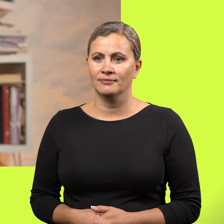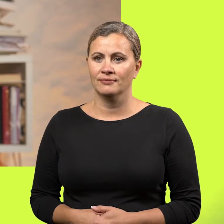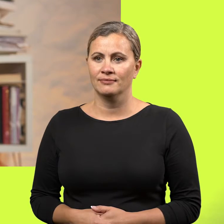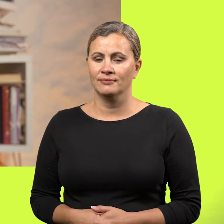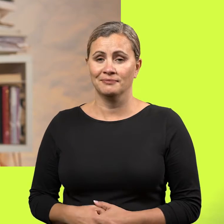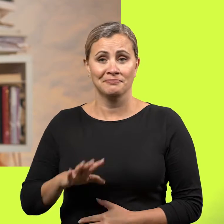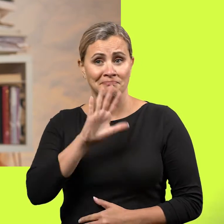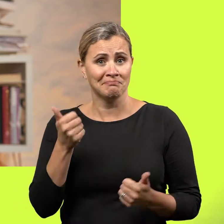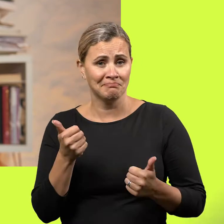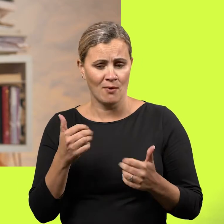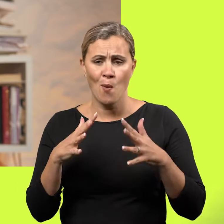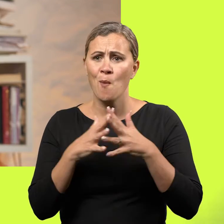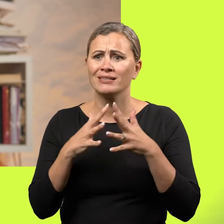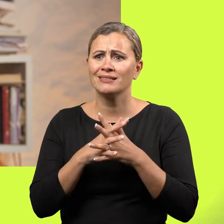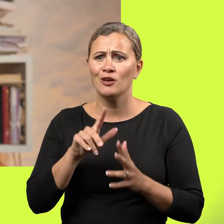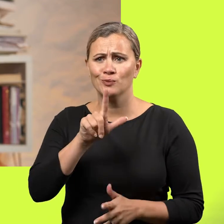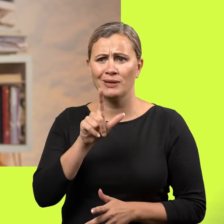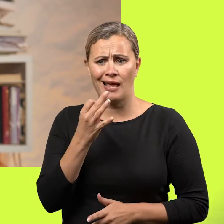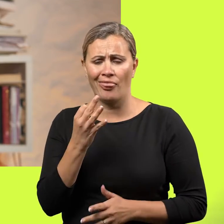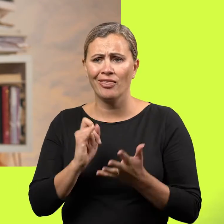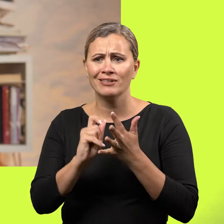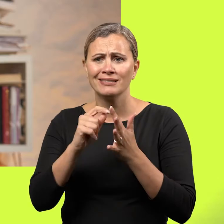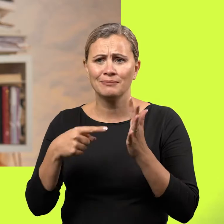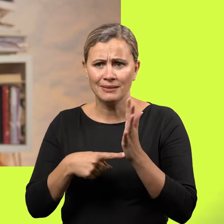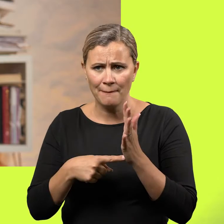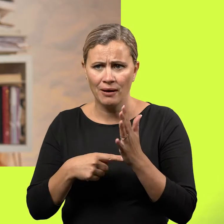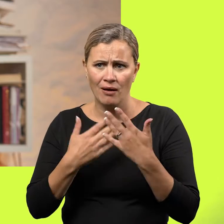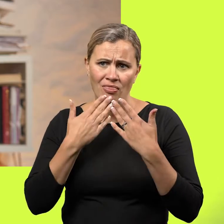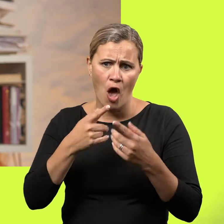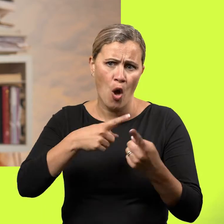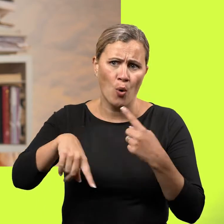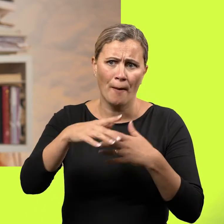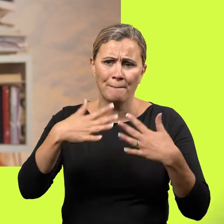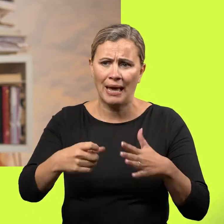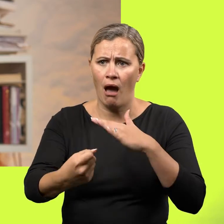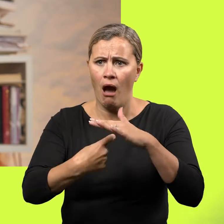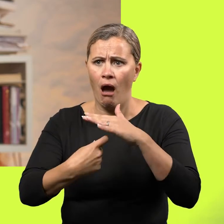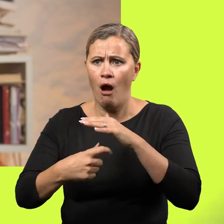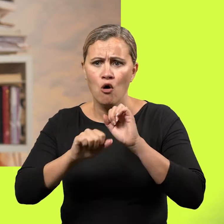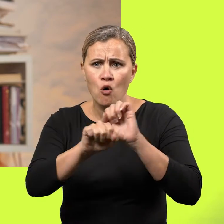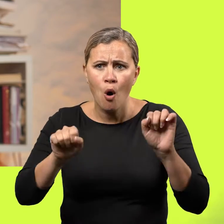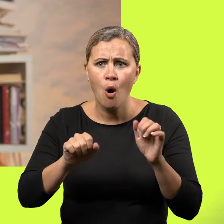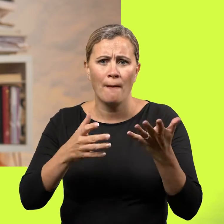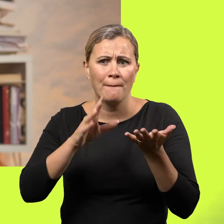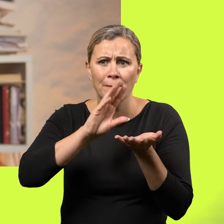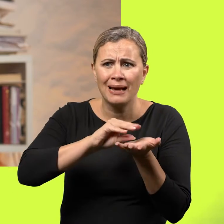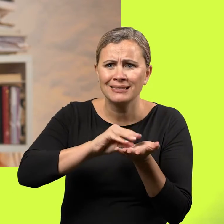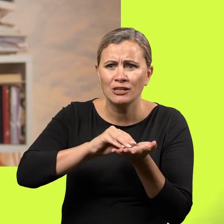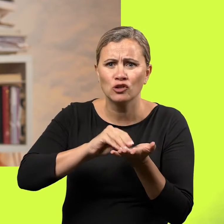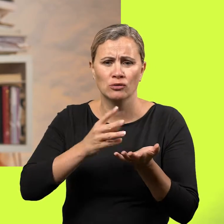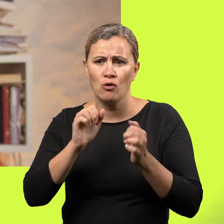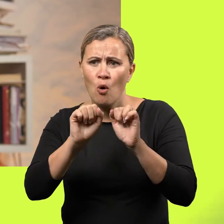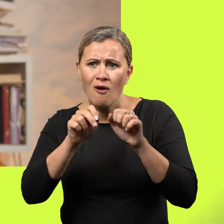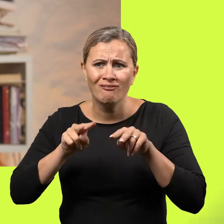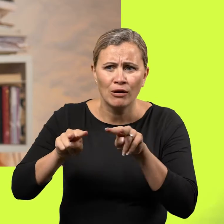Bore da. It's Wednesday, 28th September, and thank you for sending in